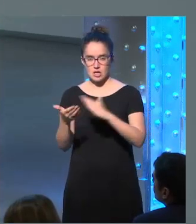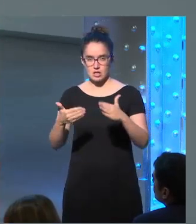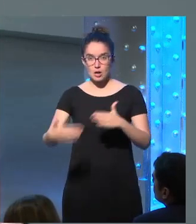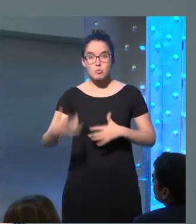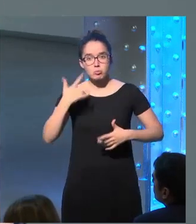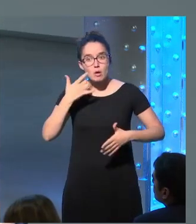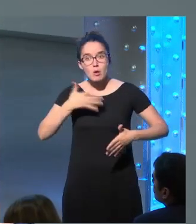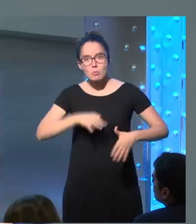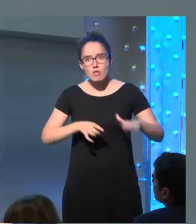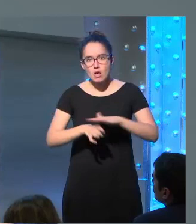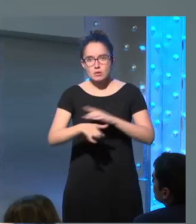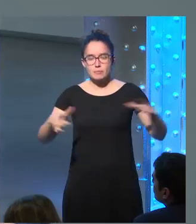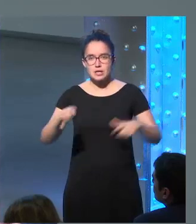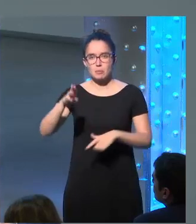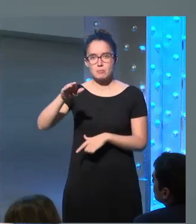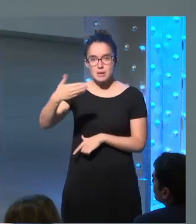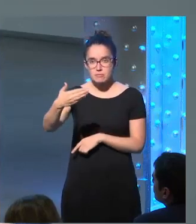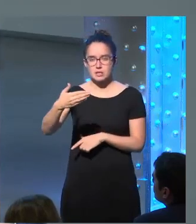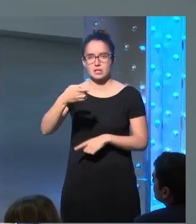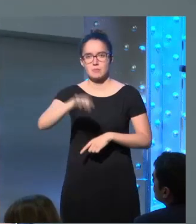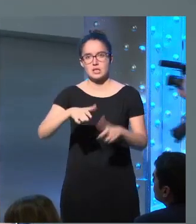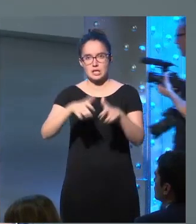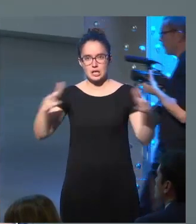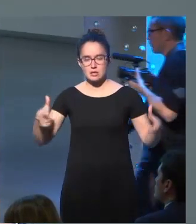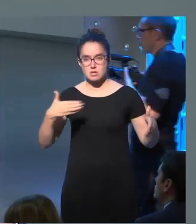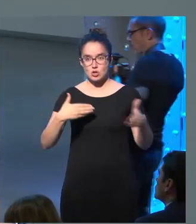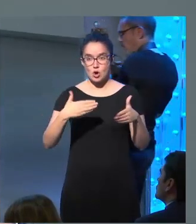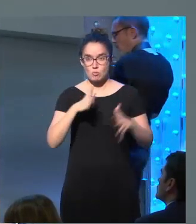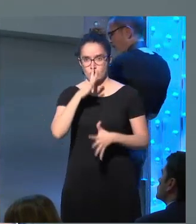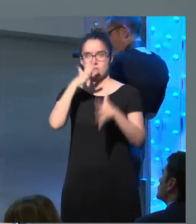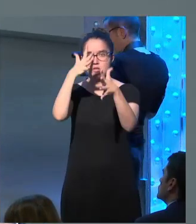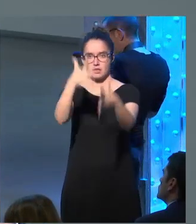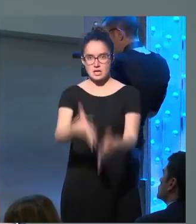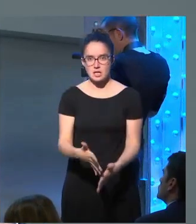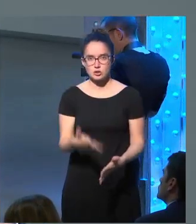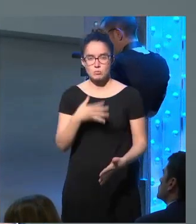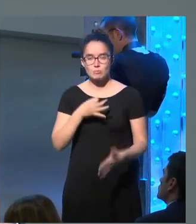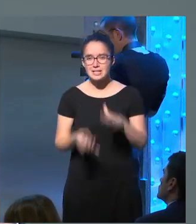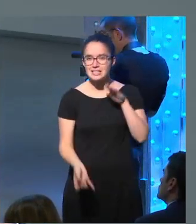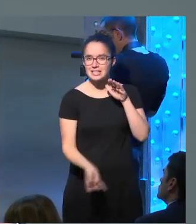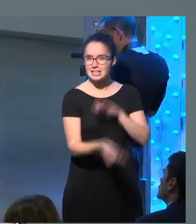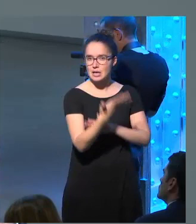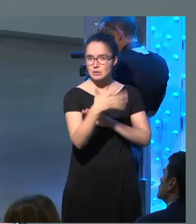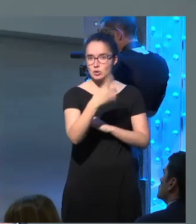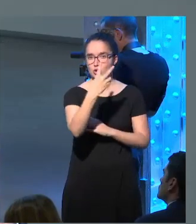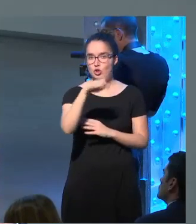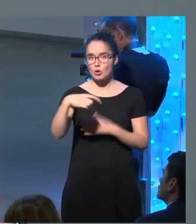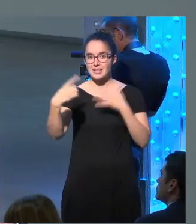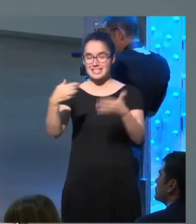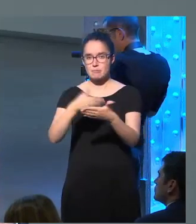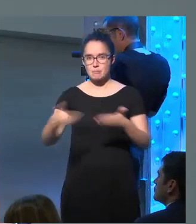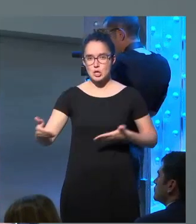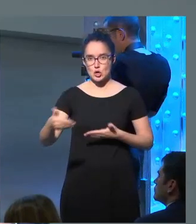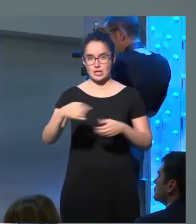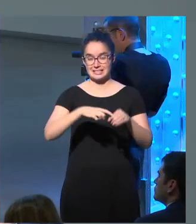be created with different growth hypotheses of GDP and of growth in itself, in the next 10 years,